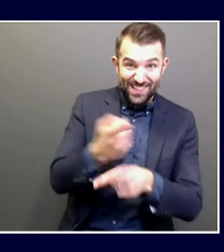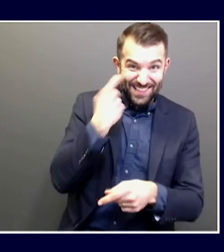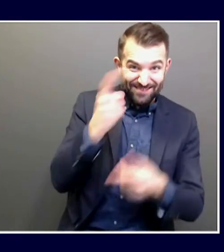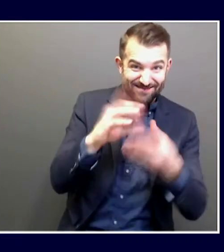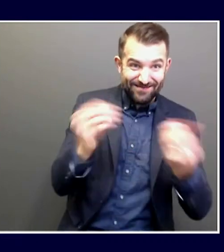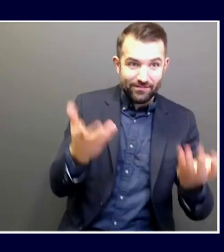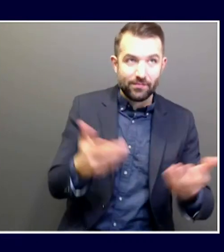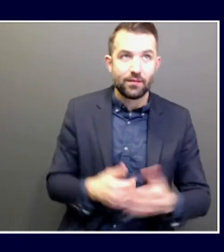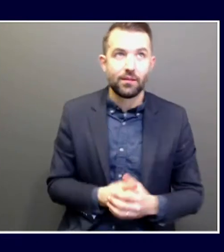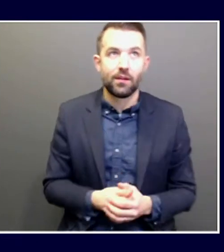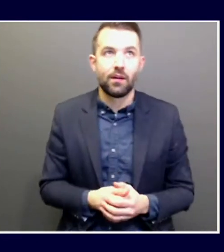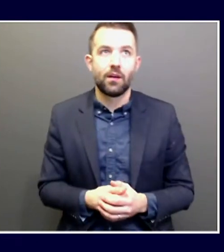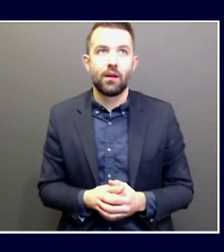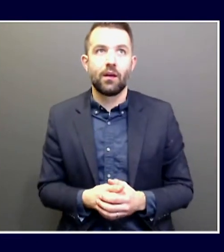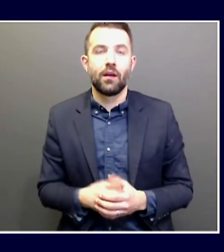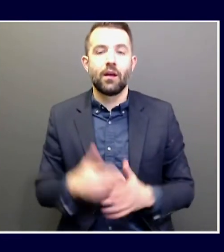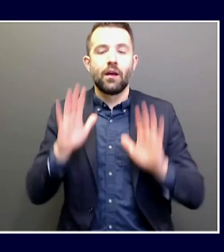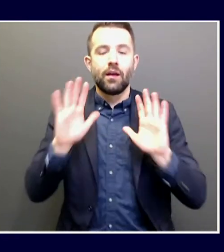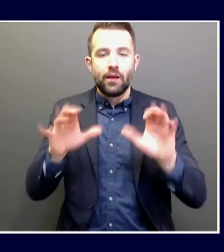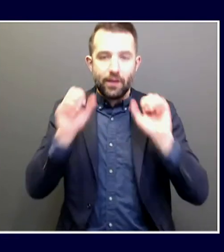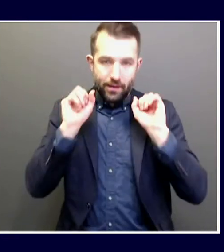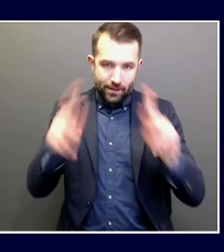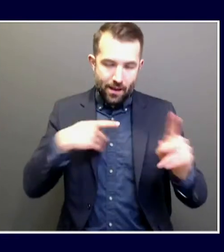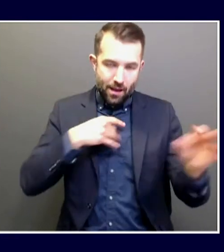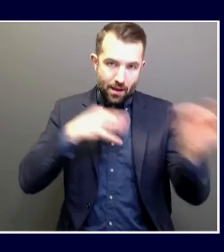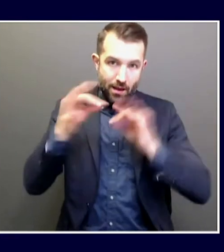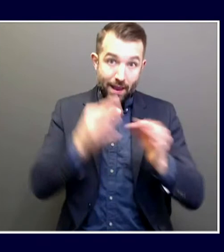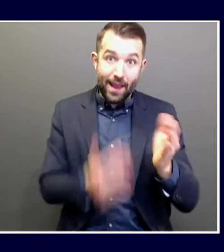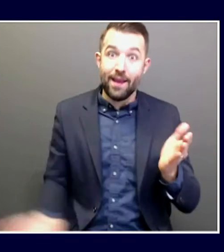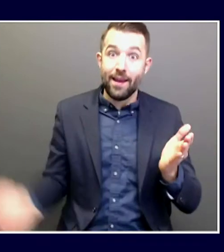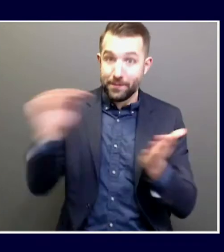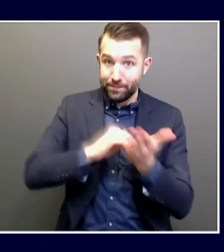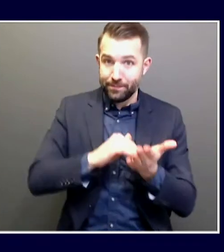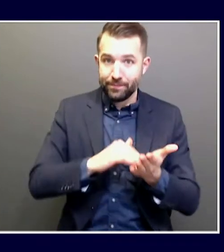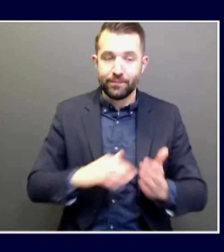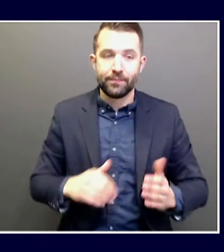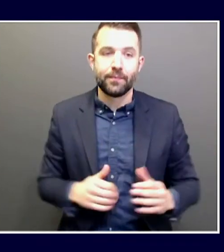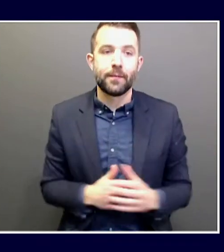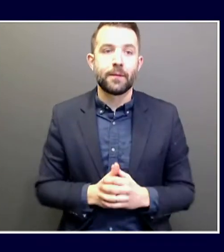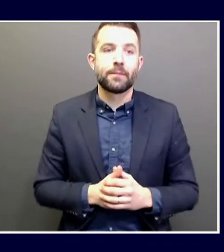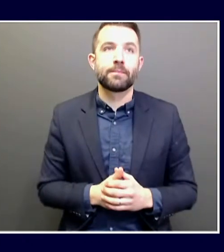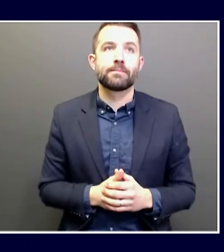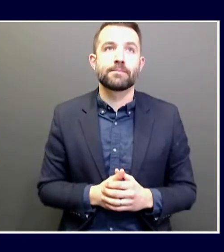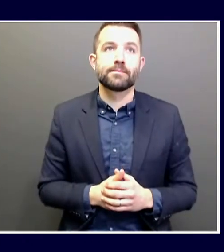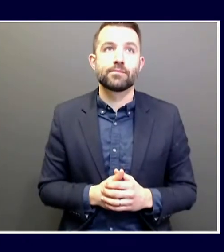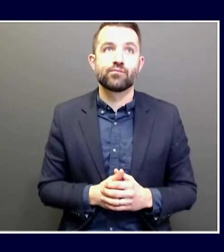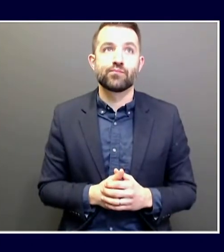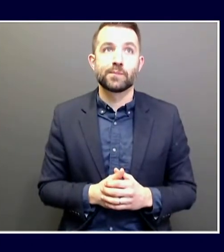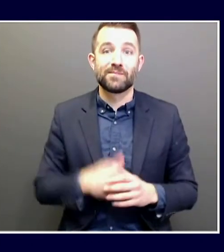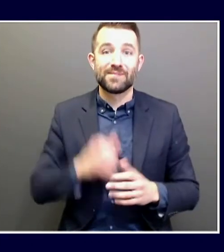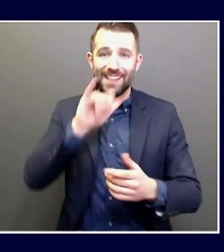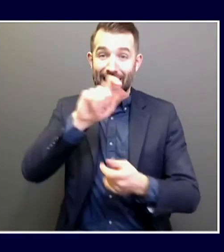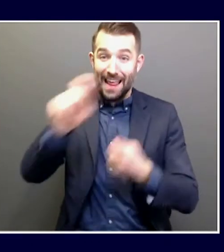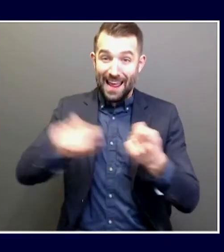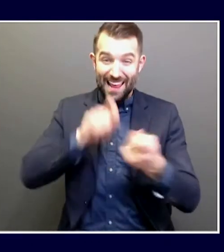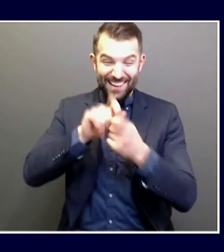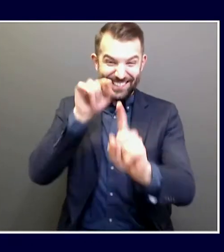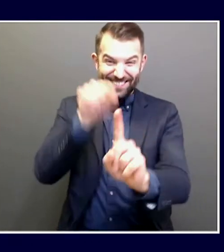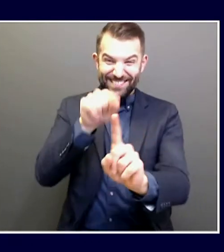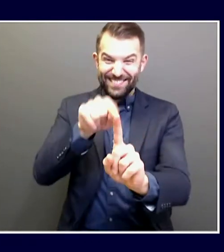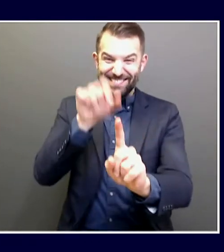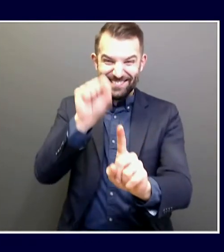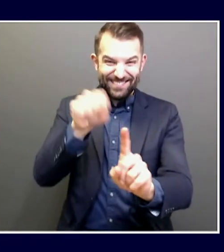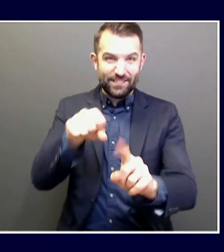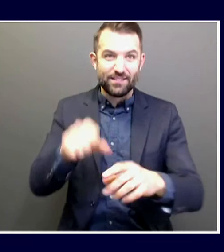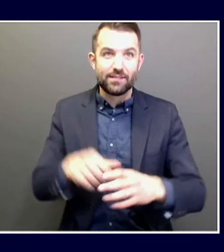really quickly, but it's the definition of weedy. But no, that is exactly what happened. I just wanted to give a